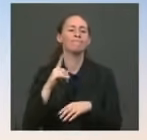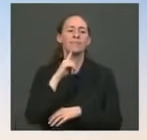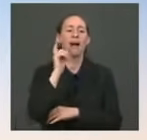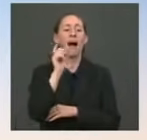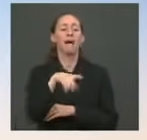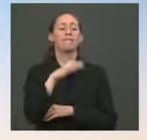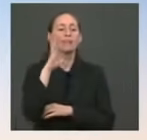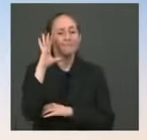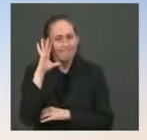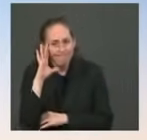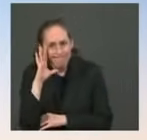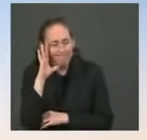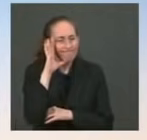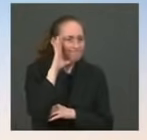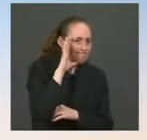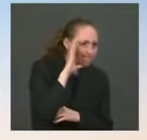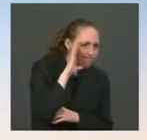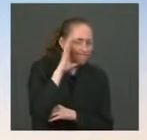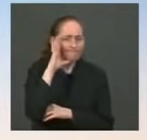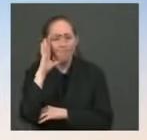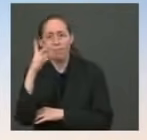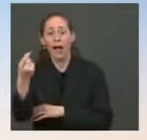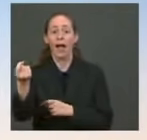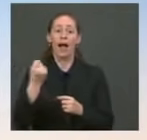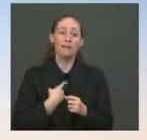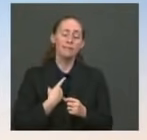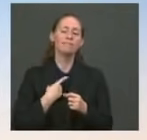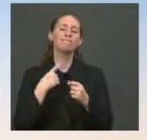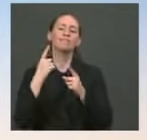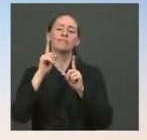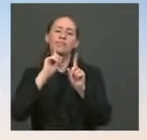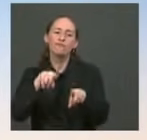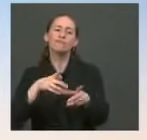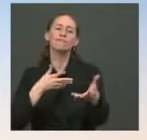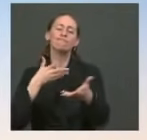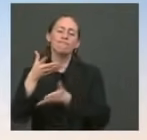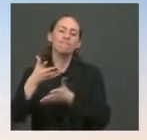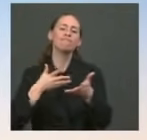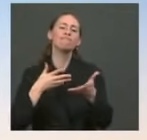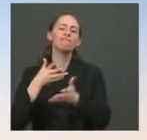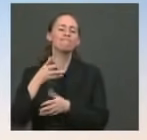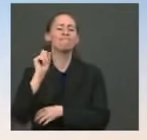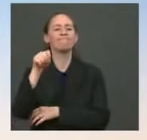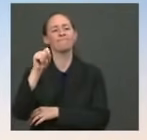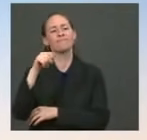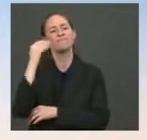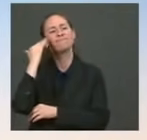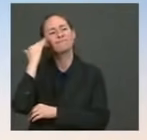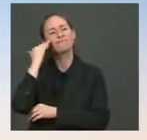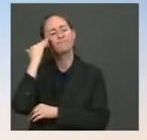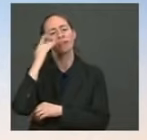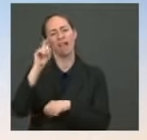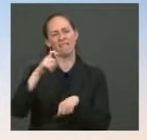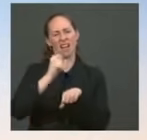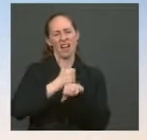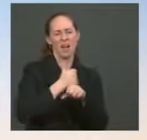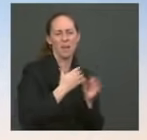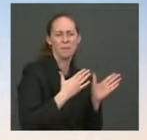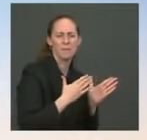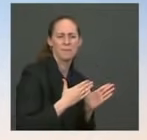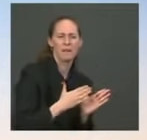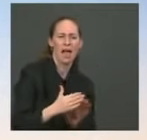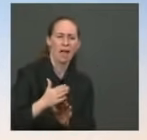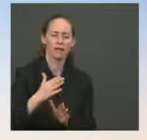hear people out, you have to answer their questions. And yes, at a certain point, you need to forge a path forward and look to unify a